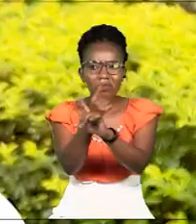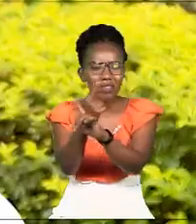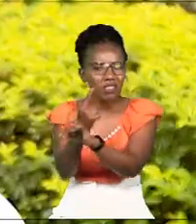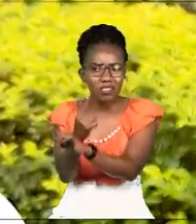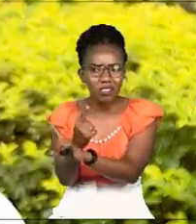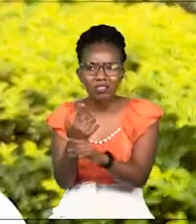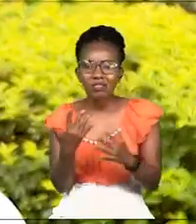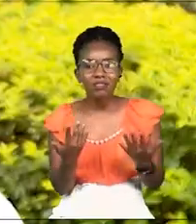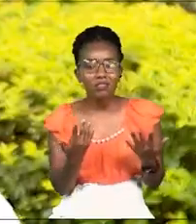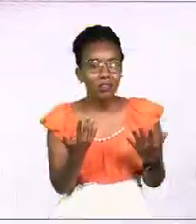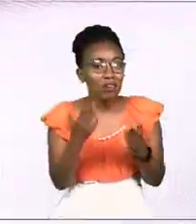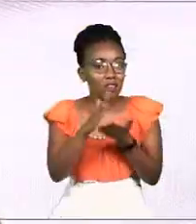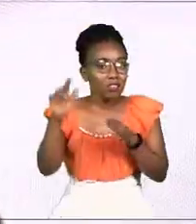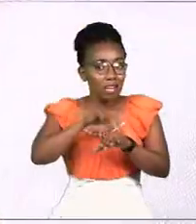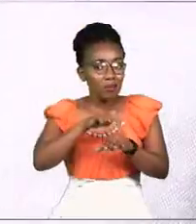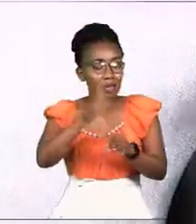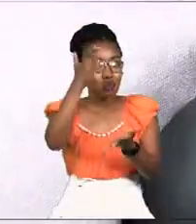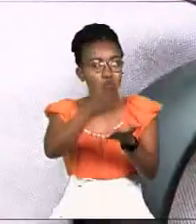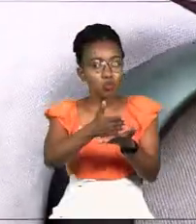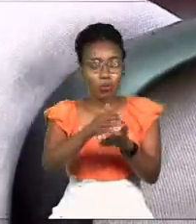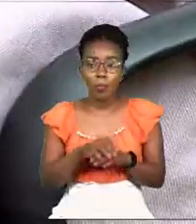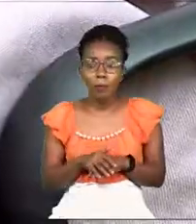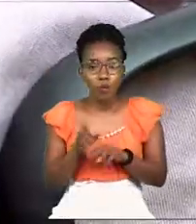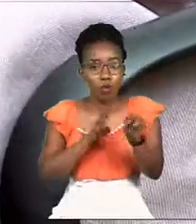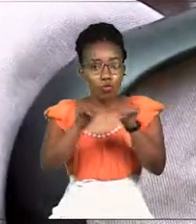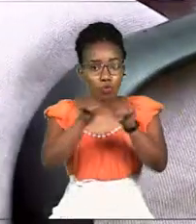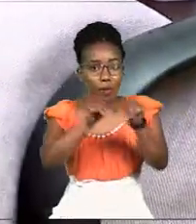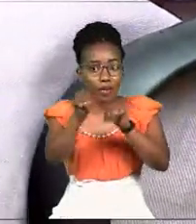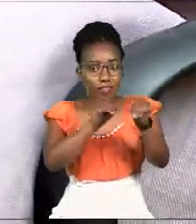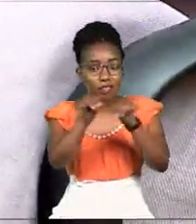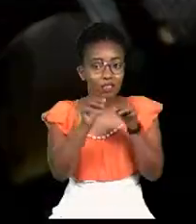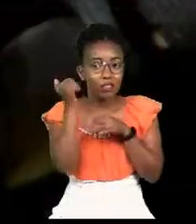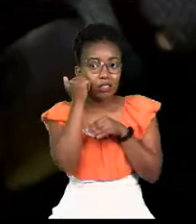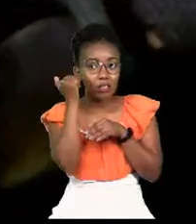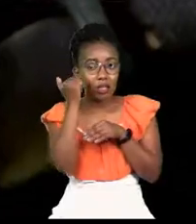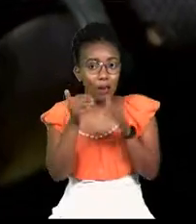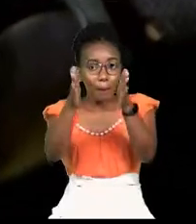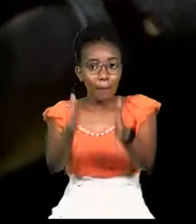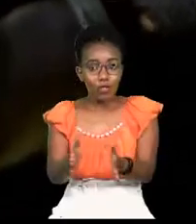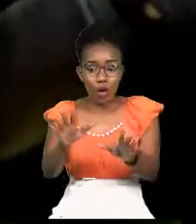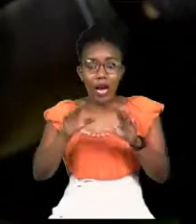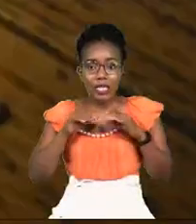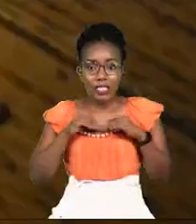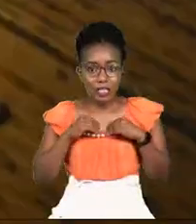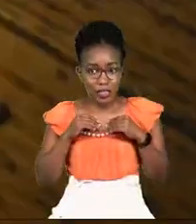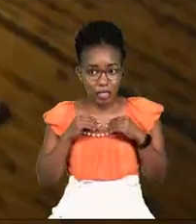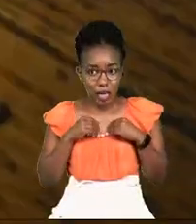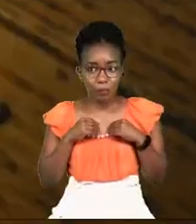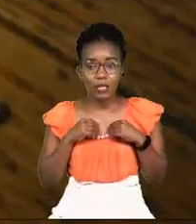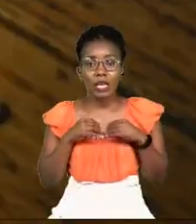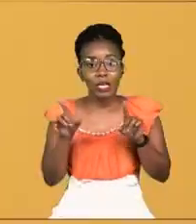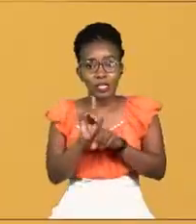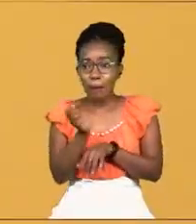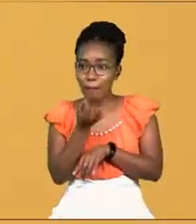and they can be quite real. He adds, to manage the rare disorder, one should accept the diagnosis and take